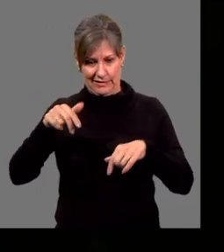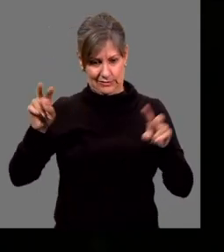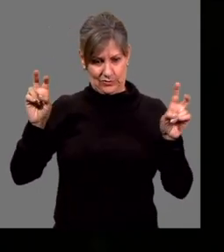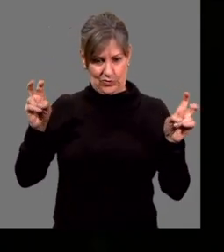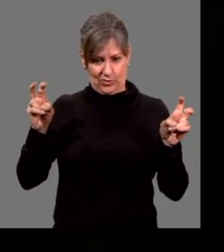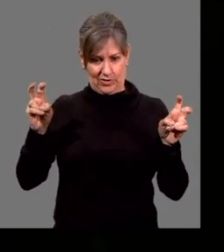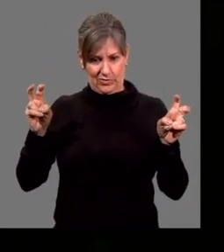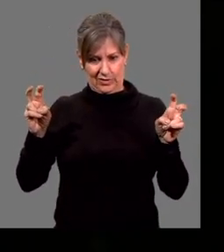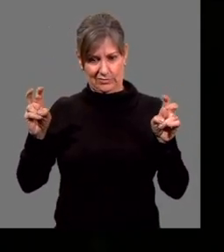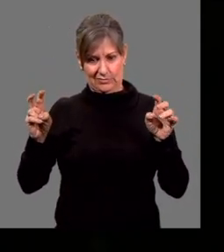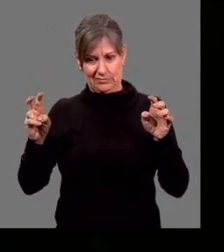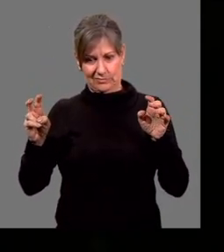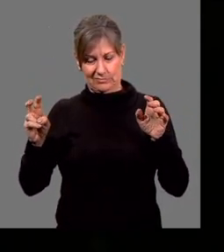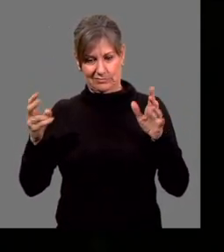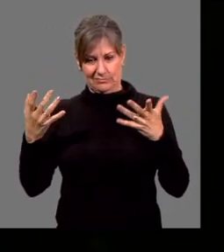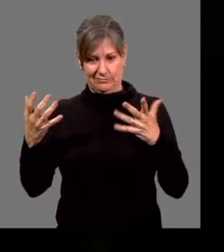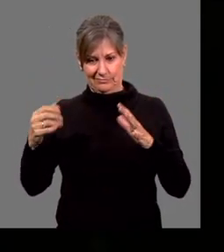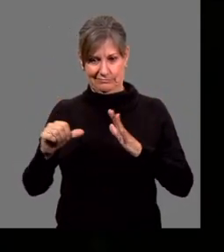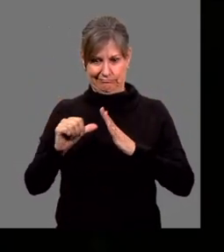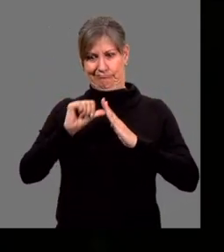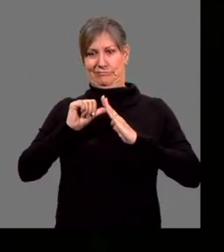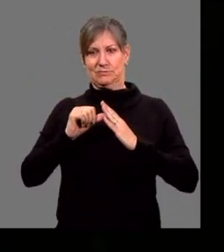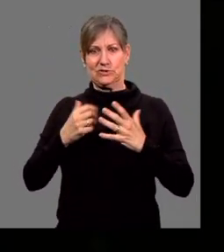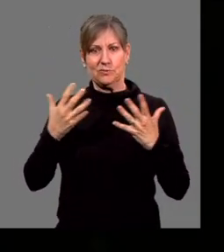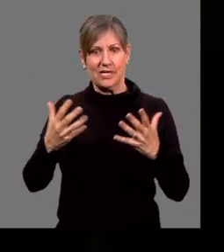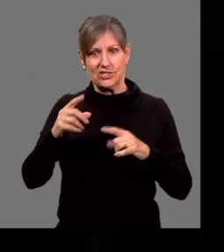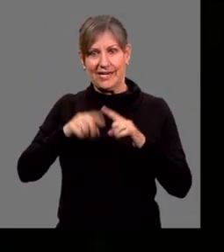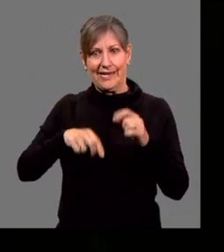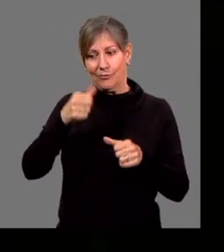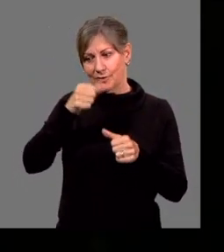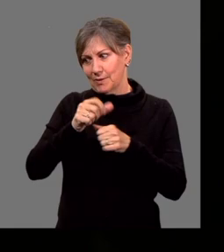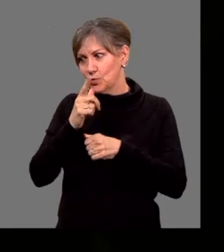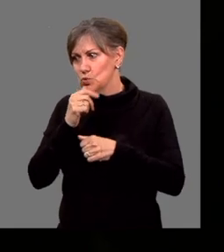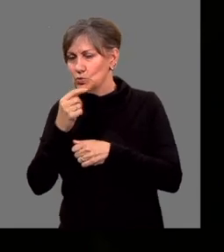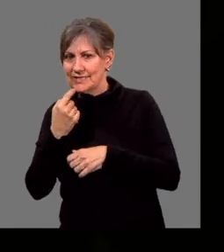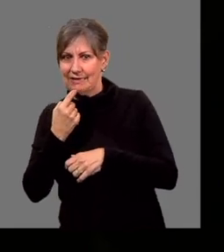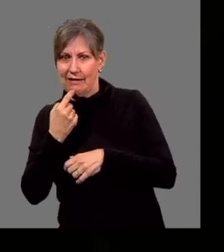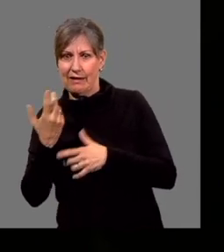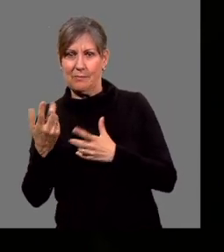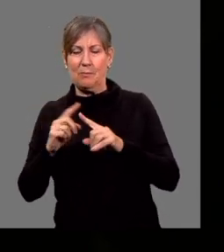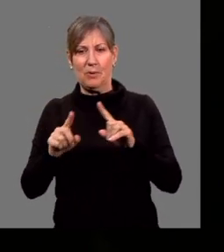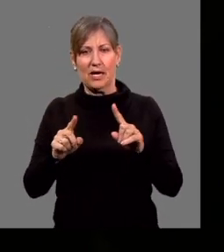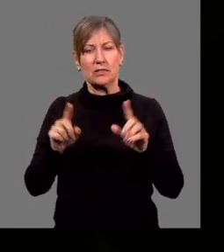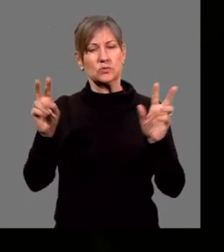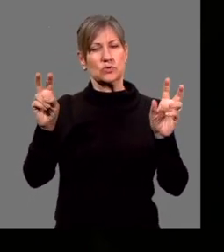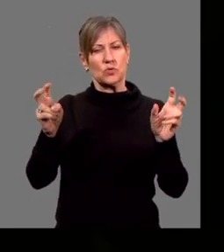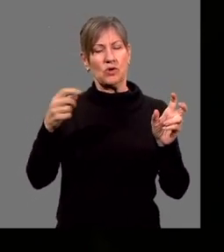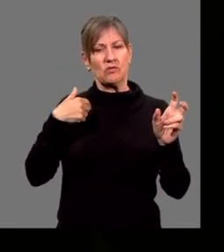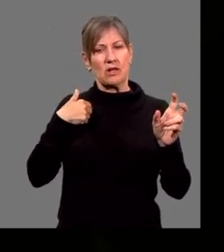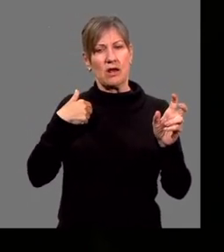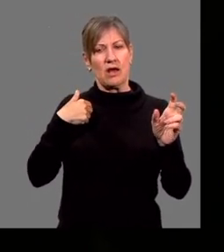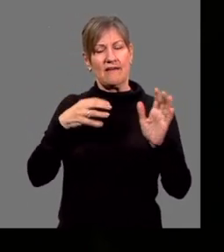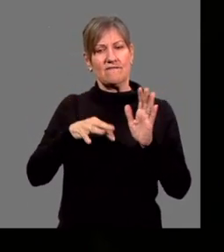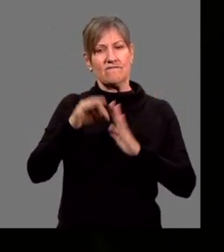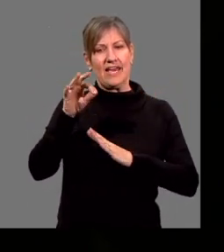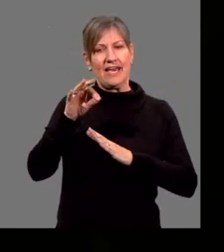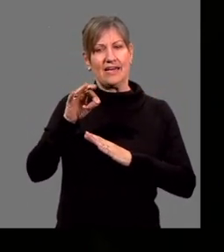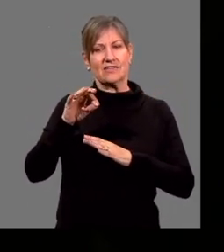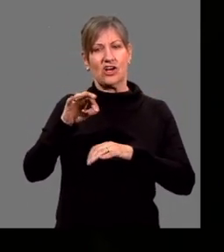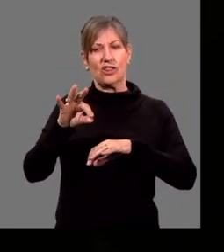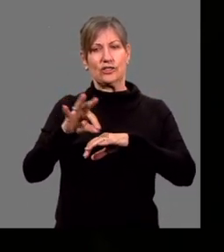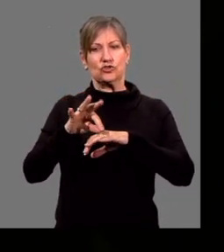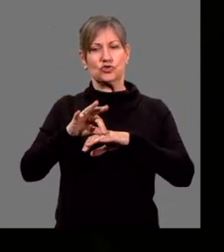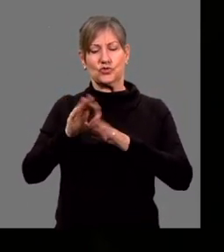it is that this quote has stuck out to me so much, or I can't even remember who the author was. But it was a quote that I found on